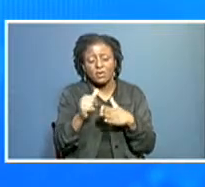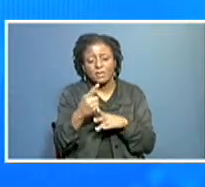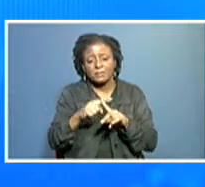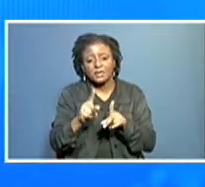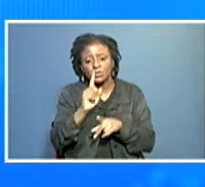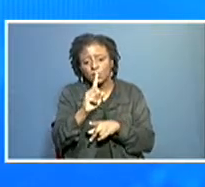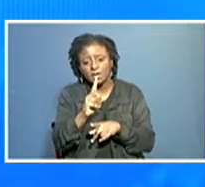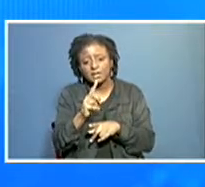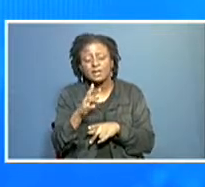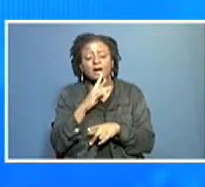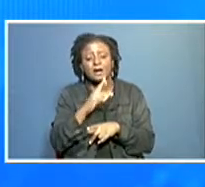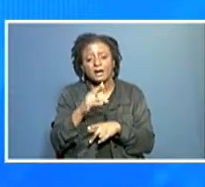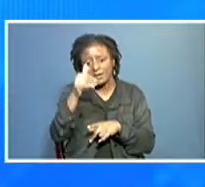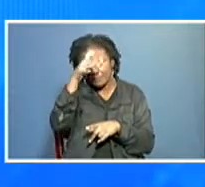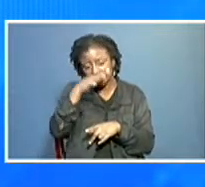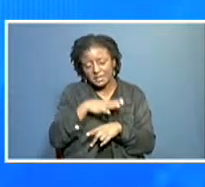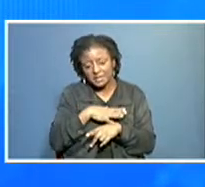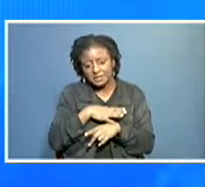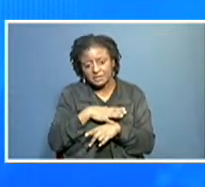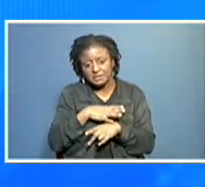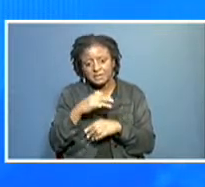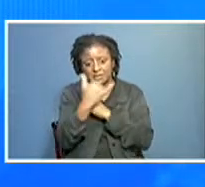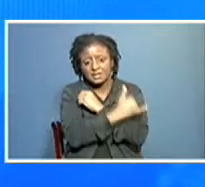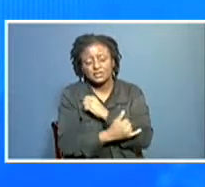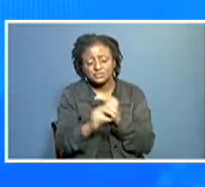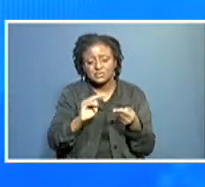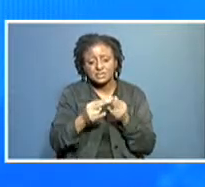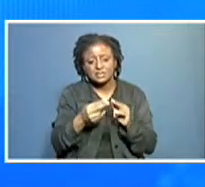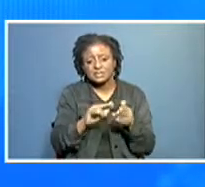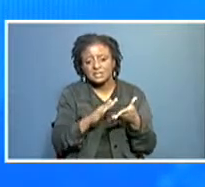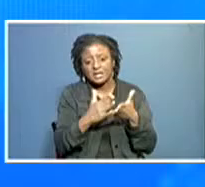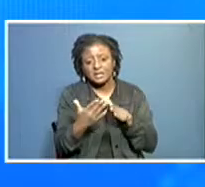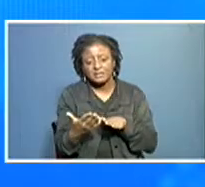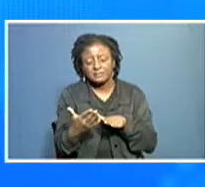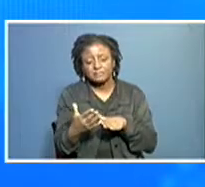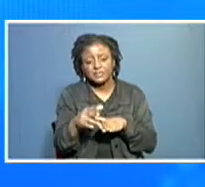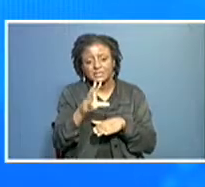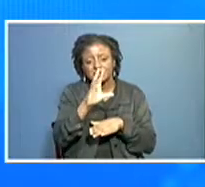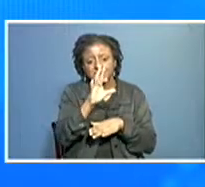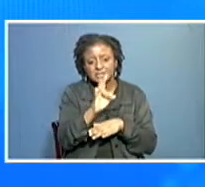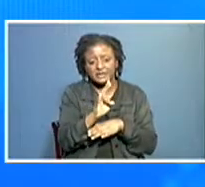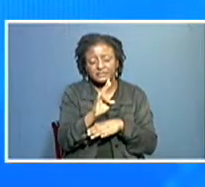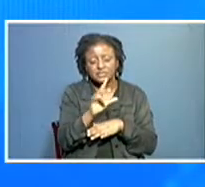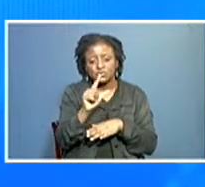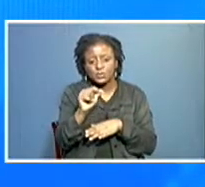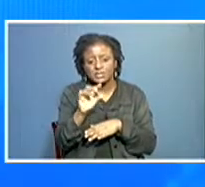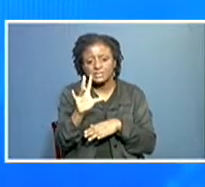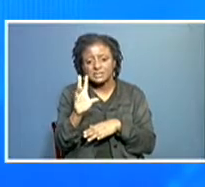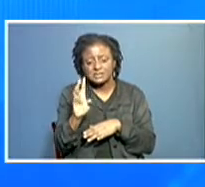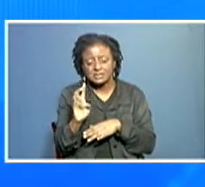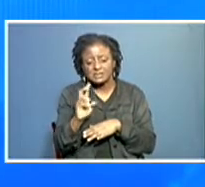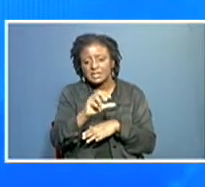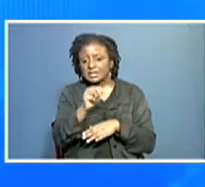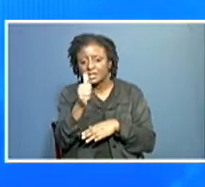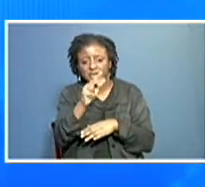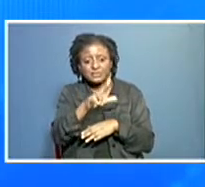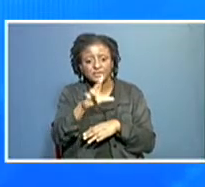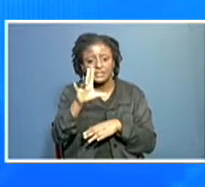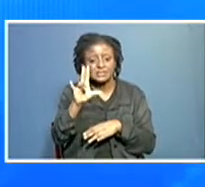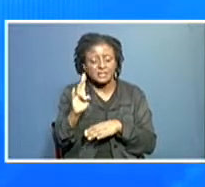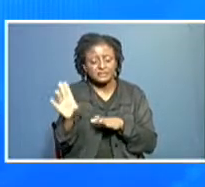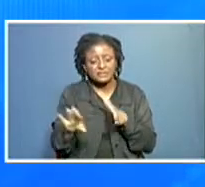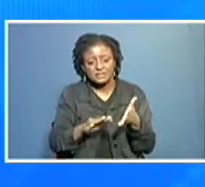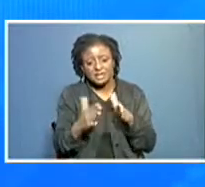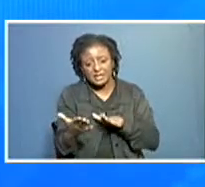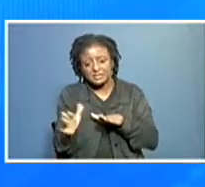died are men. The country's death toll now 726, with another 37 deaths under